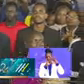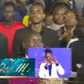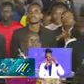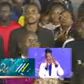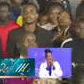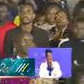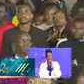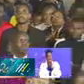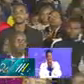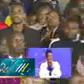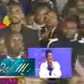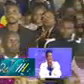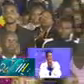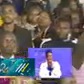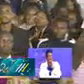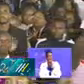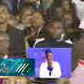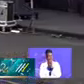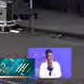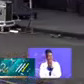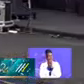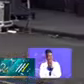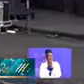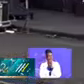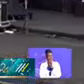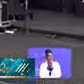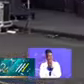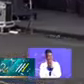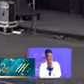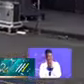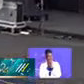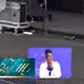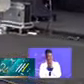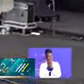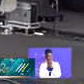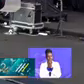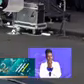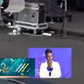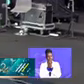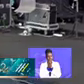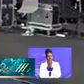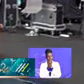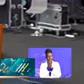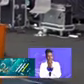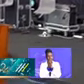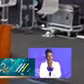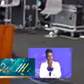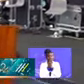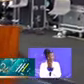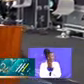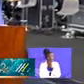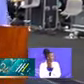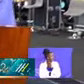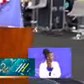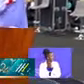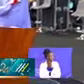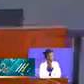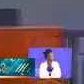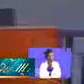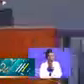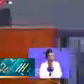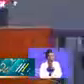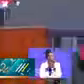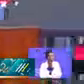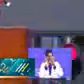our savior he deserve all the glory and honor do it one more time for Jesus give it to